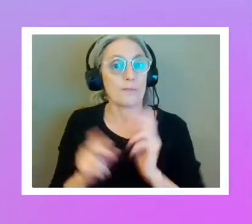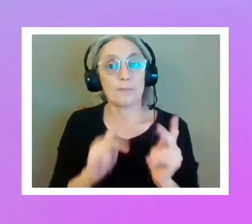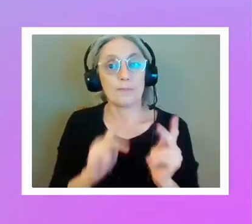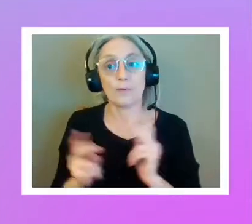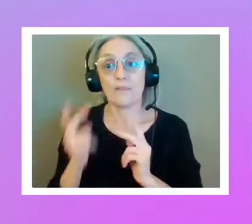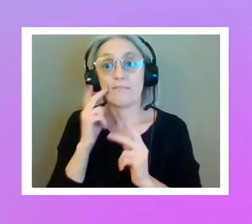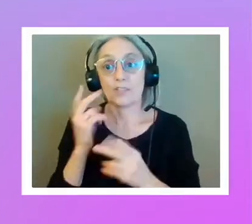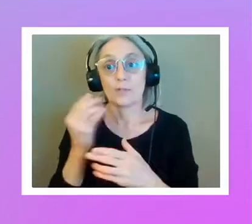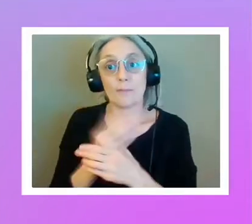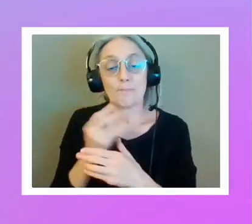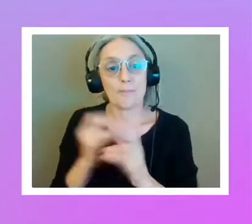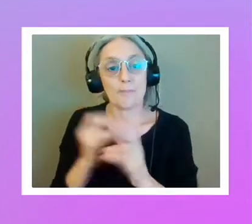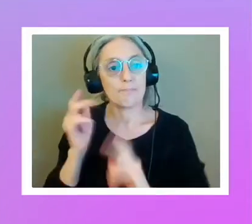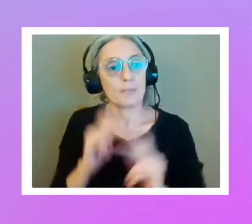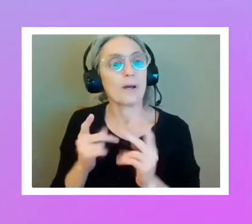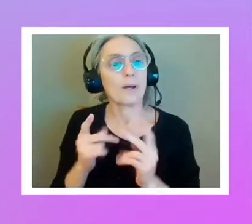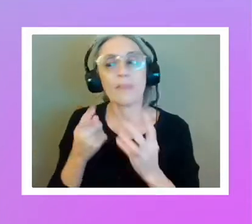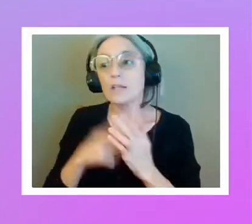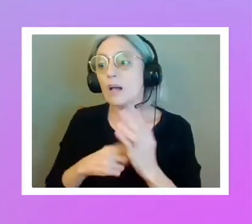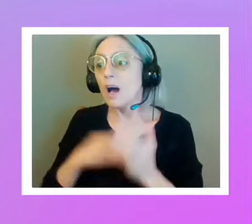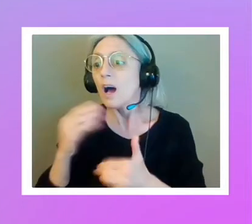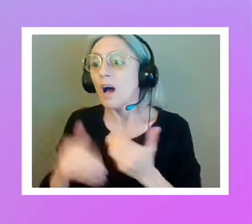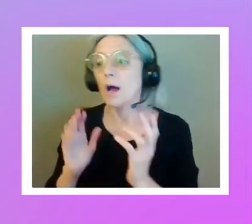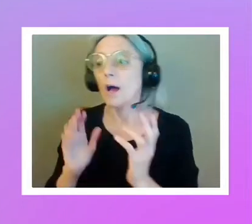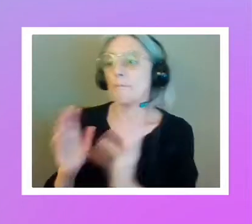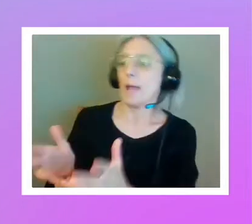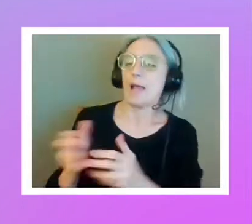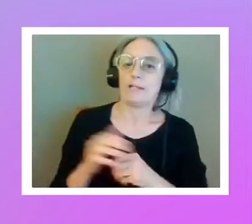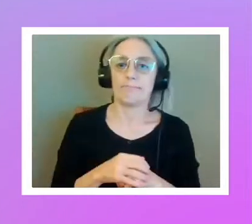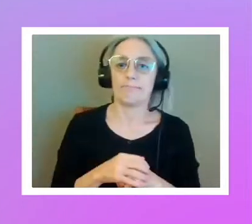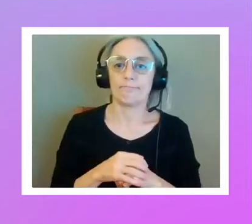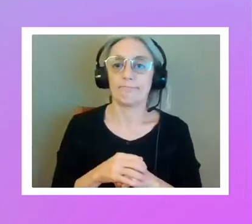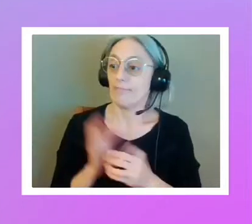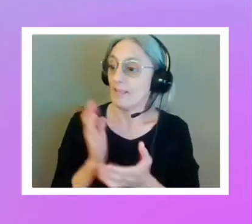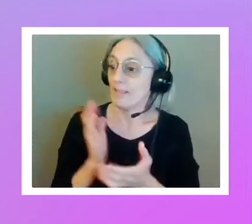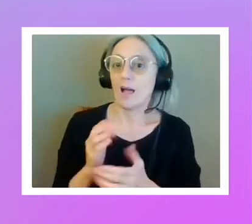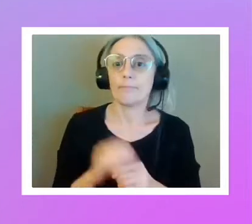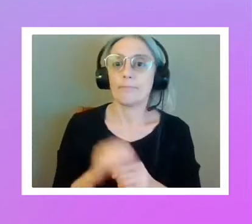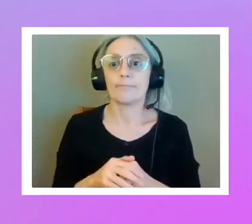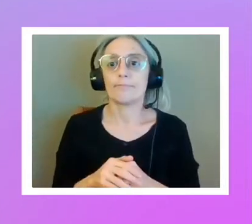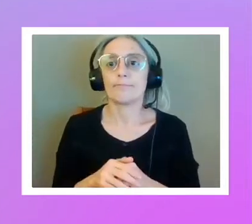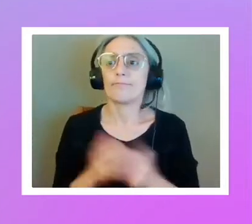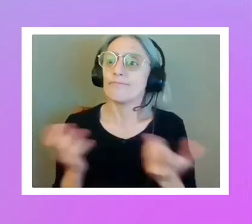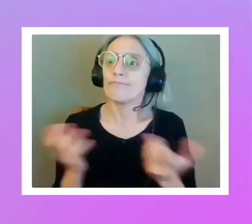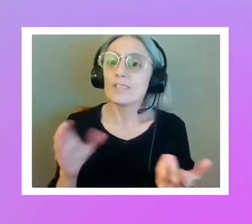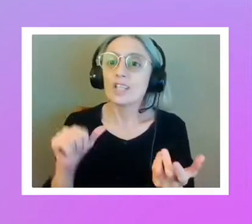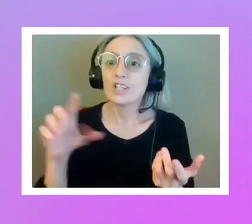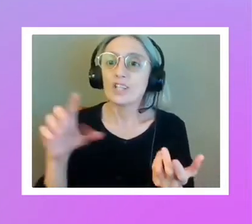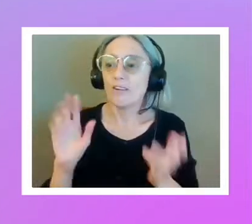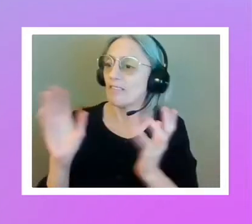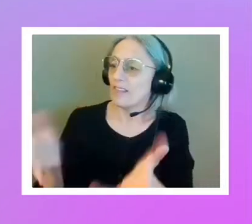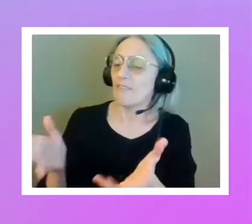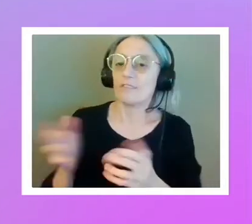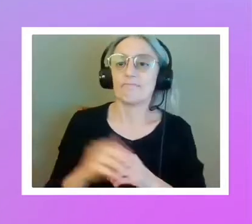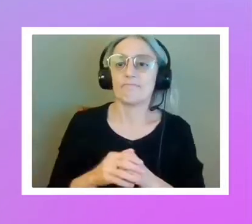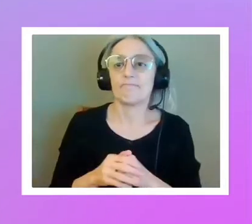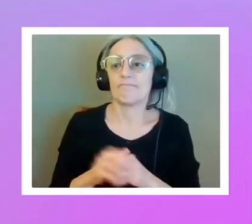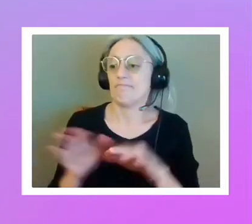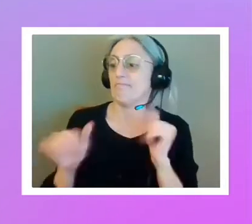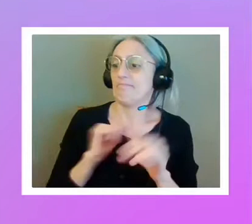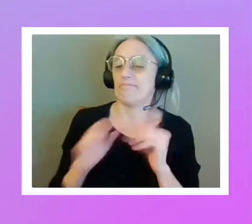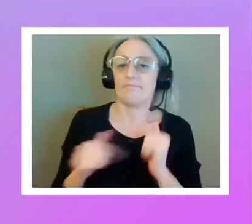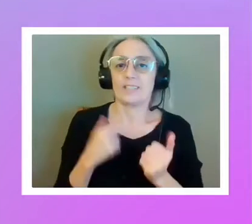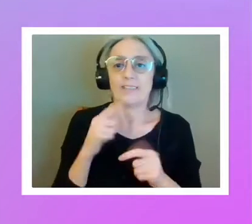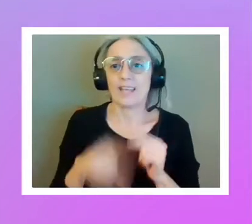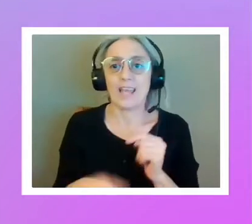abandoned? People are leaving your abandoned carts, people. They are not. They're leaving because they can't see the whole thing. We're missing conversion rates because